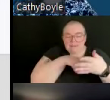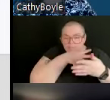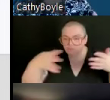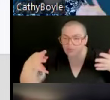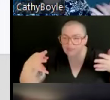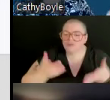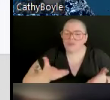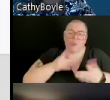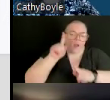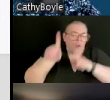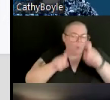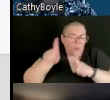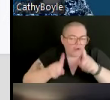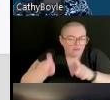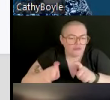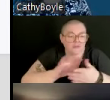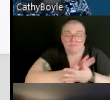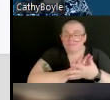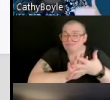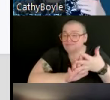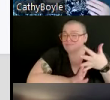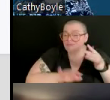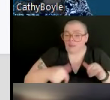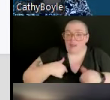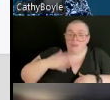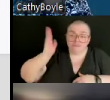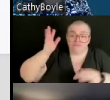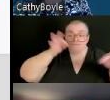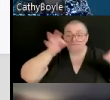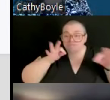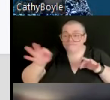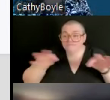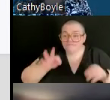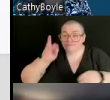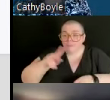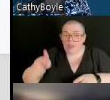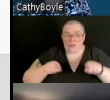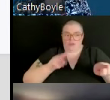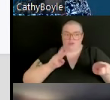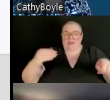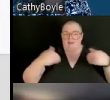are the questions you ask? It's all the same stuff that was in the presentation I just gave.